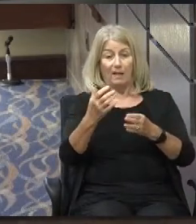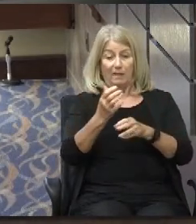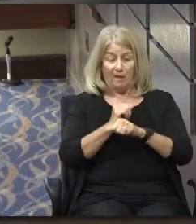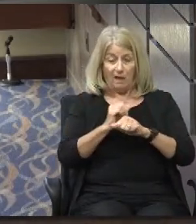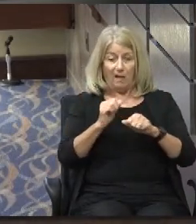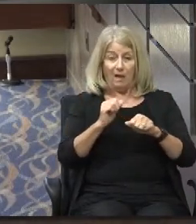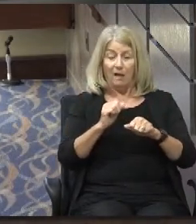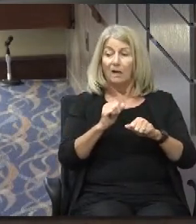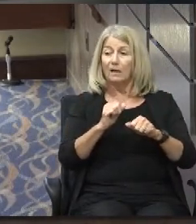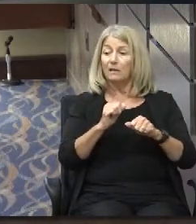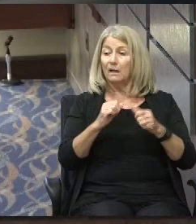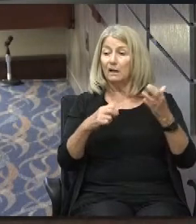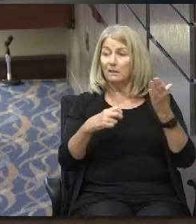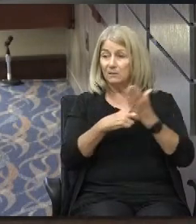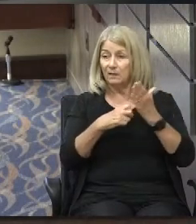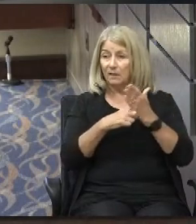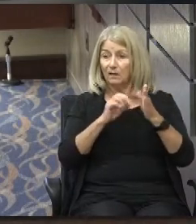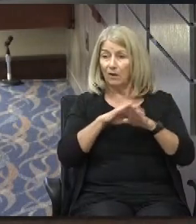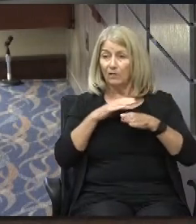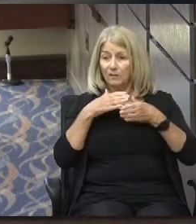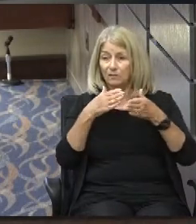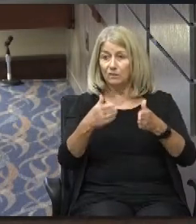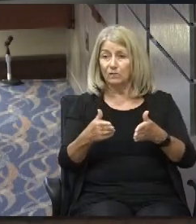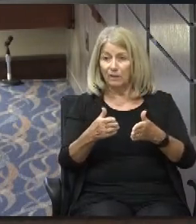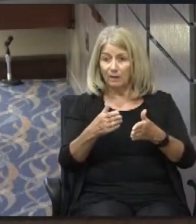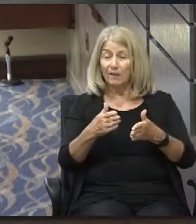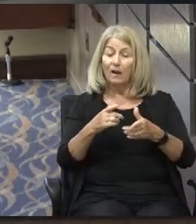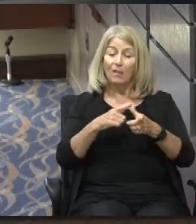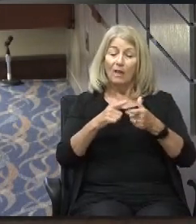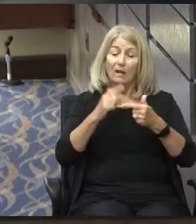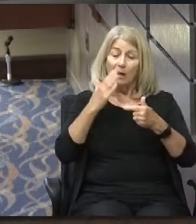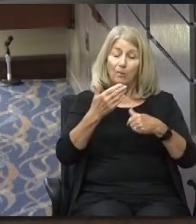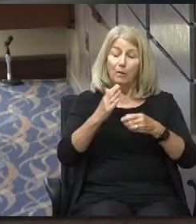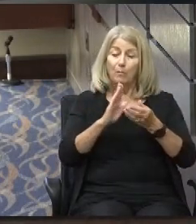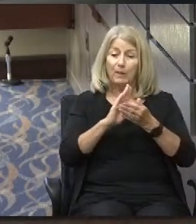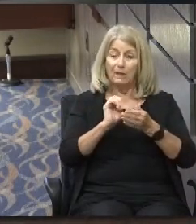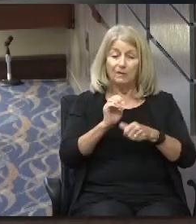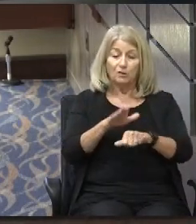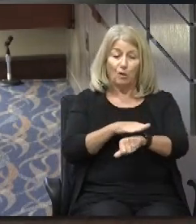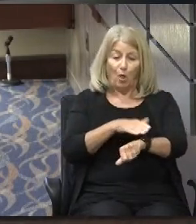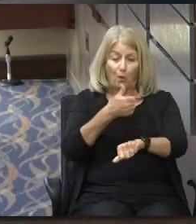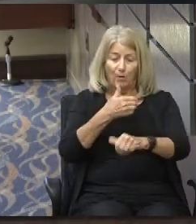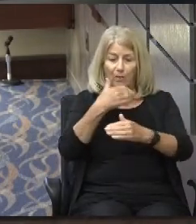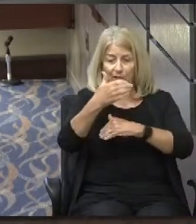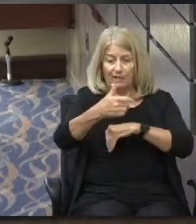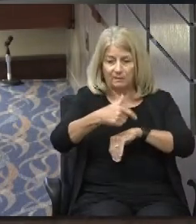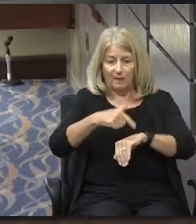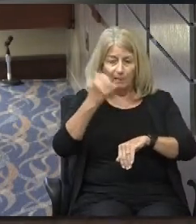street, then more likely than not, I'm going to be going a little slower the next time. Or if you know that there is